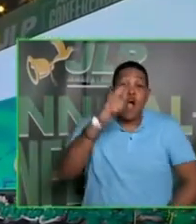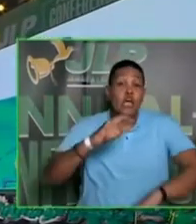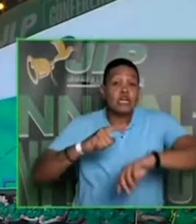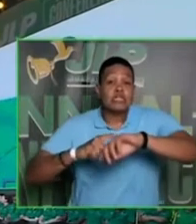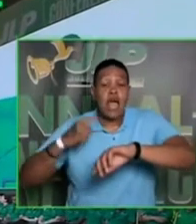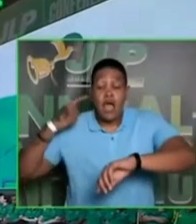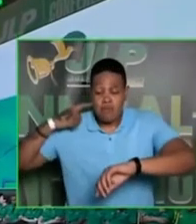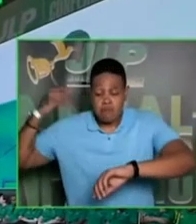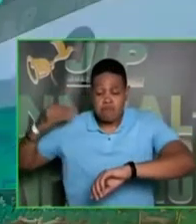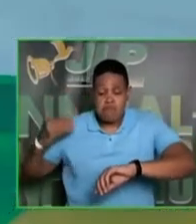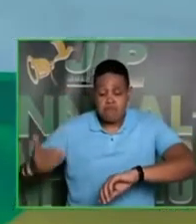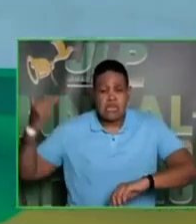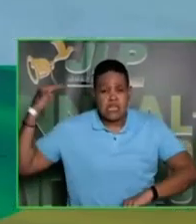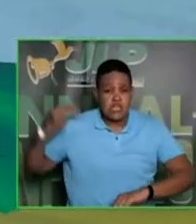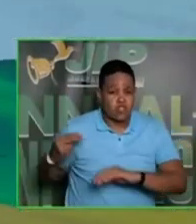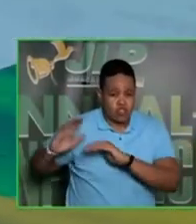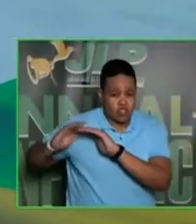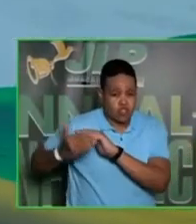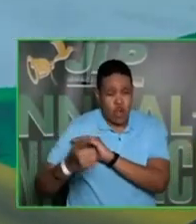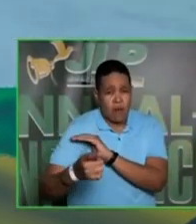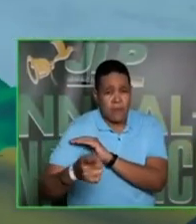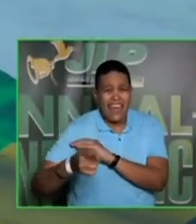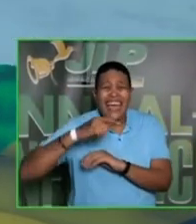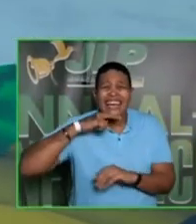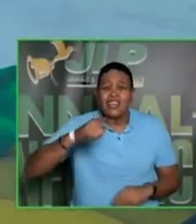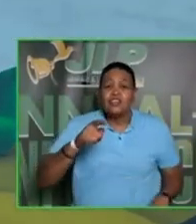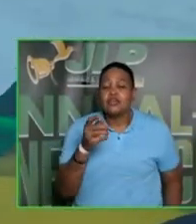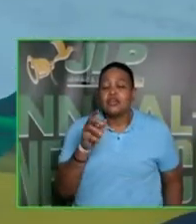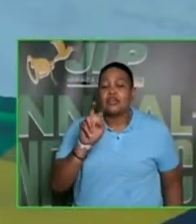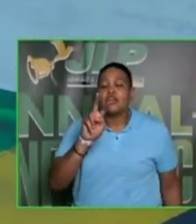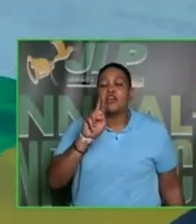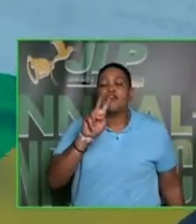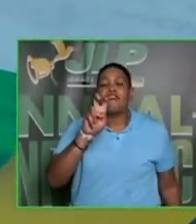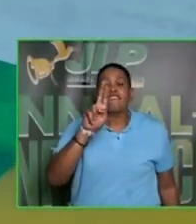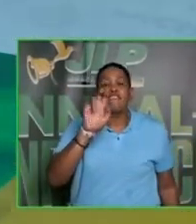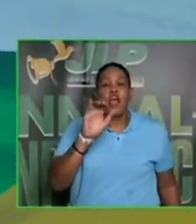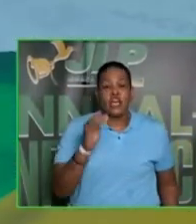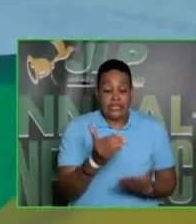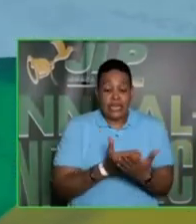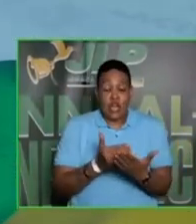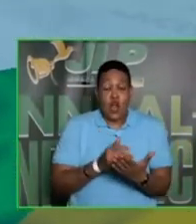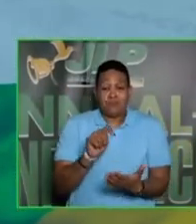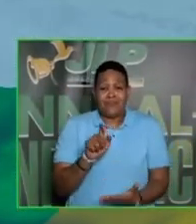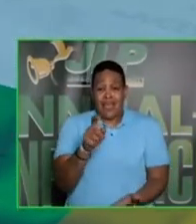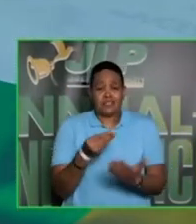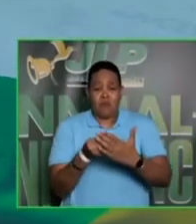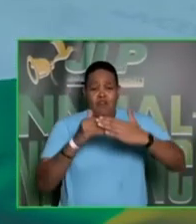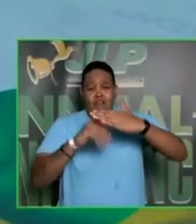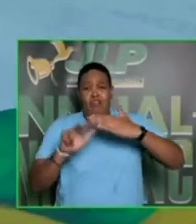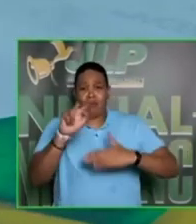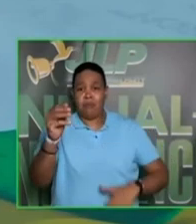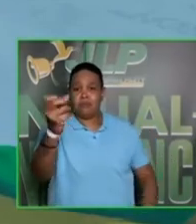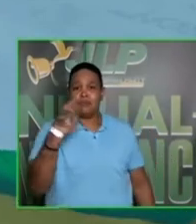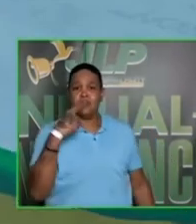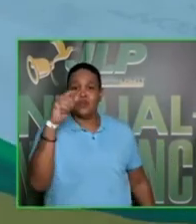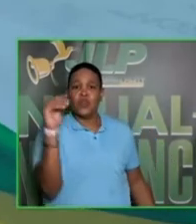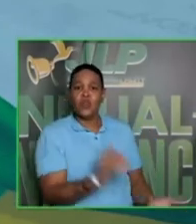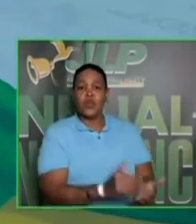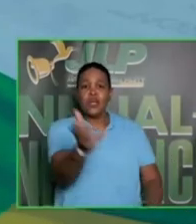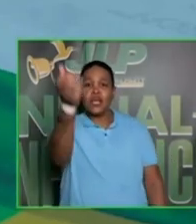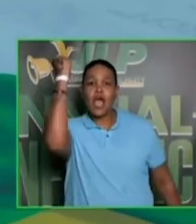First time ever in the history of Jamaica, a reverse income tax credit. Some of you inside here already get it.